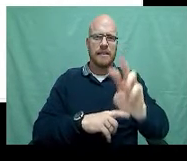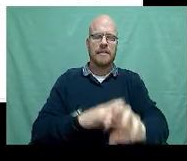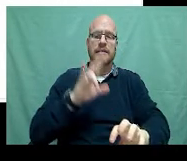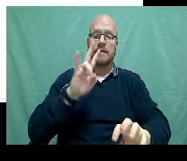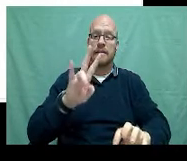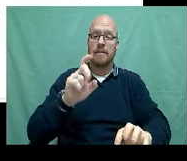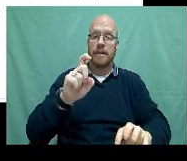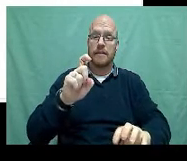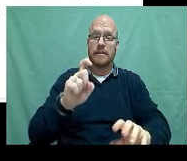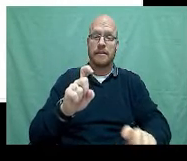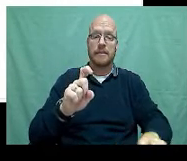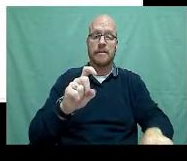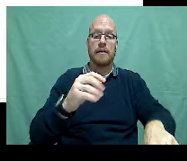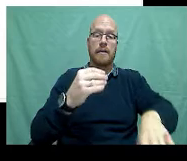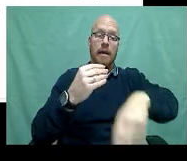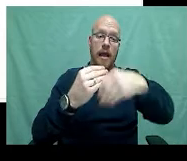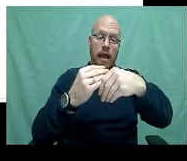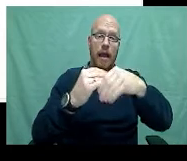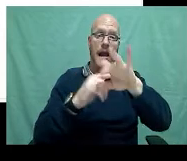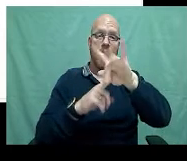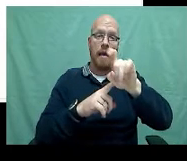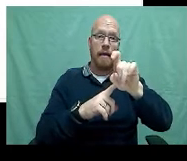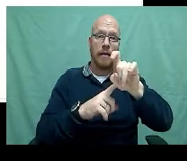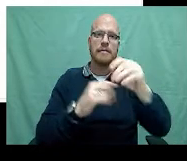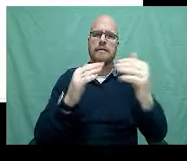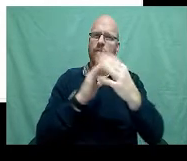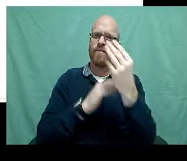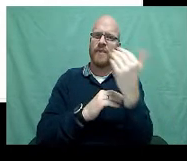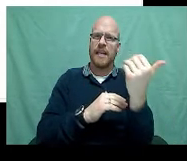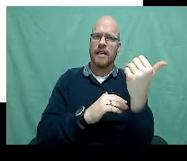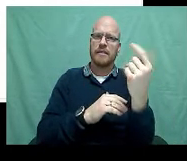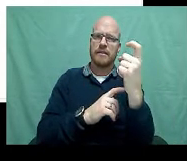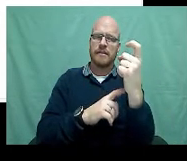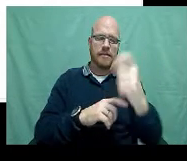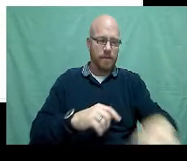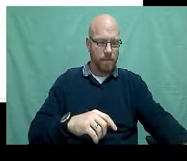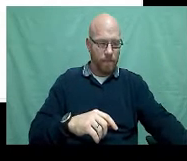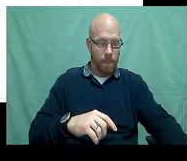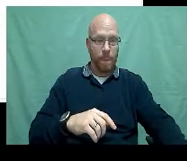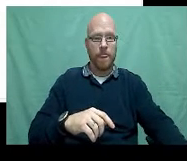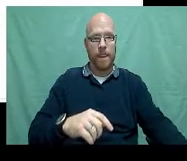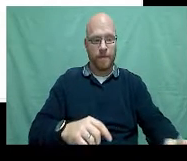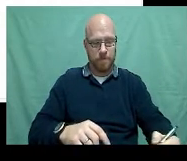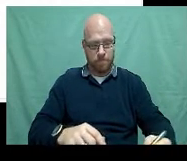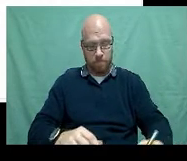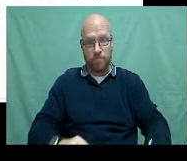7x and positive 8x, they become 15x. Watch here.